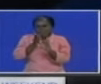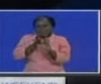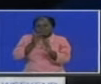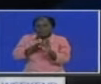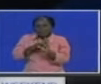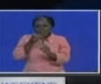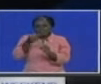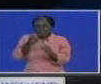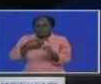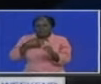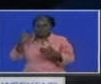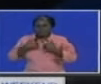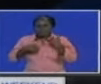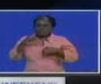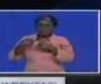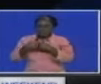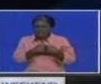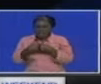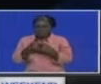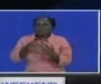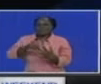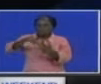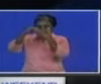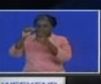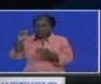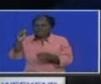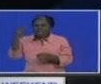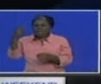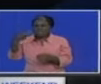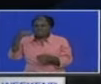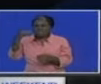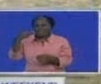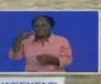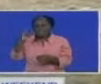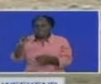teams as they were forced to struggle in the special Athi River stage.